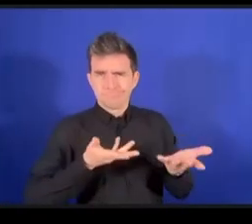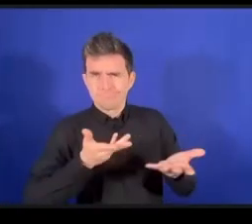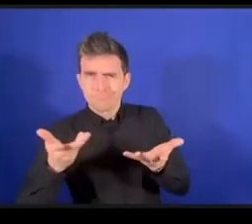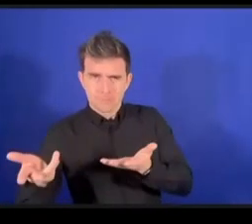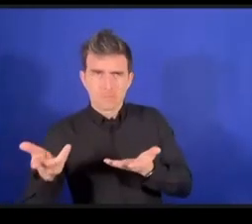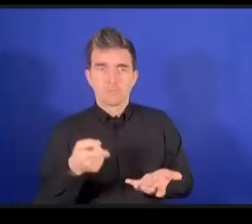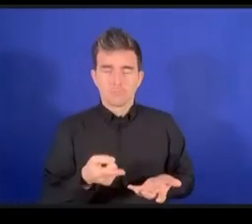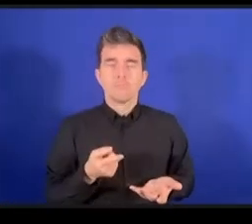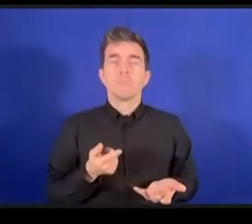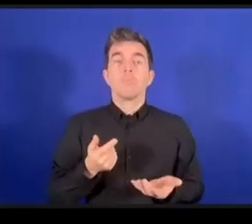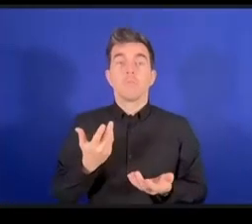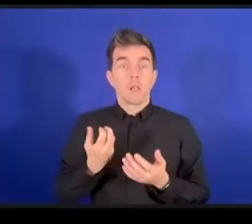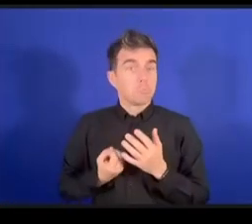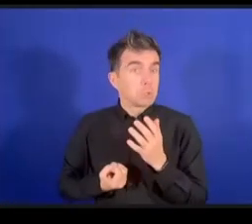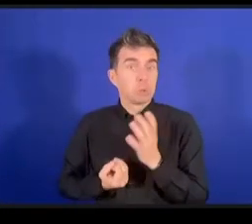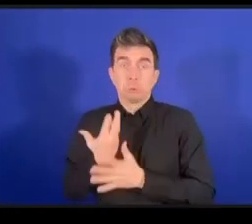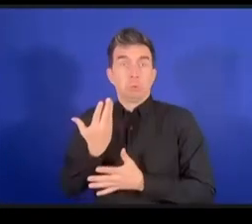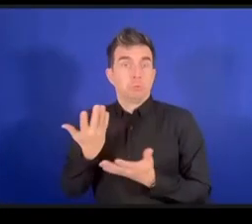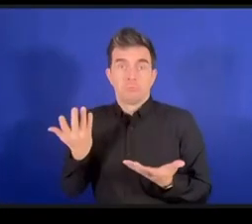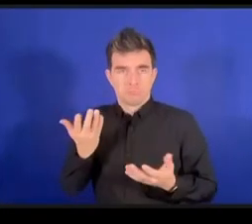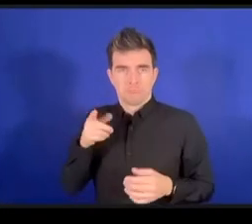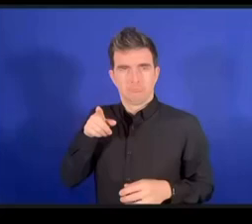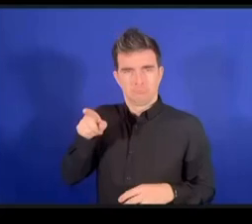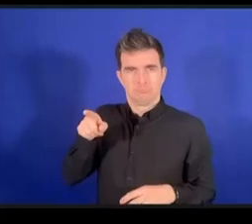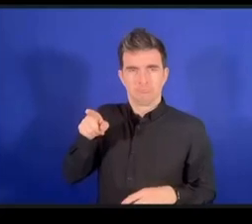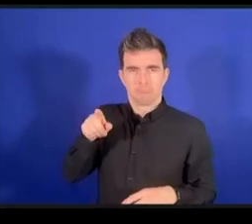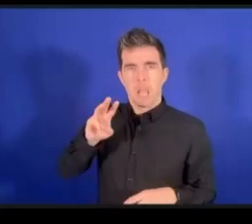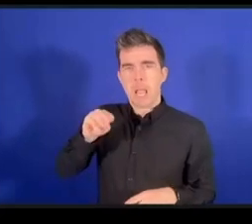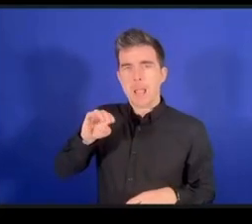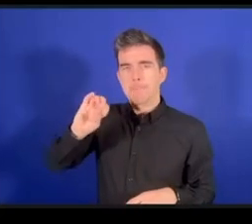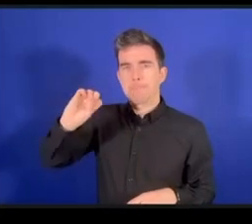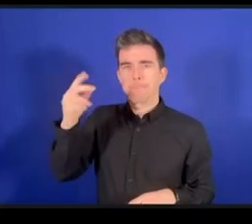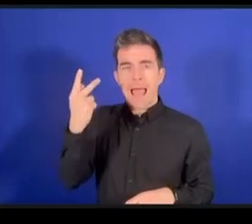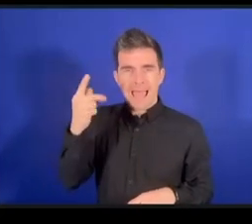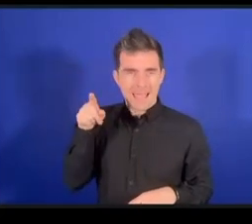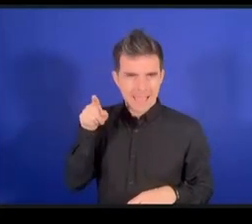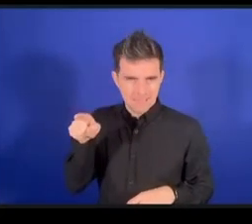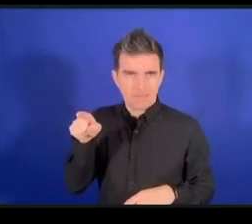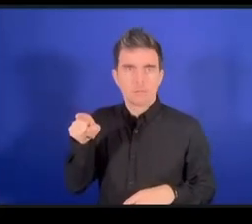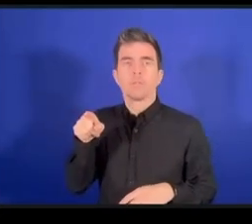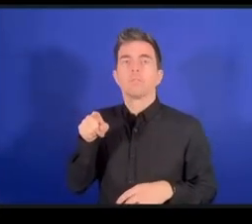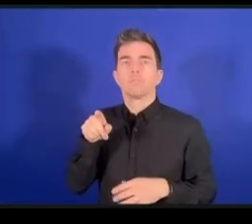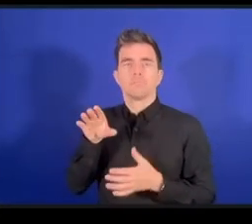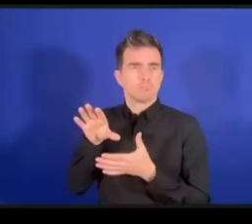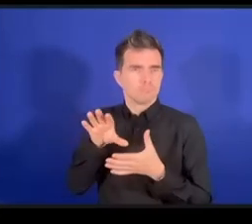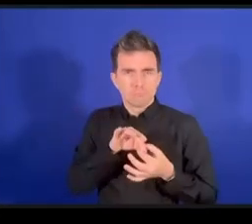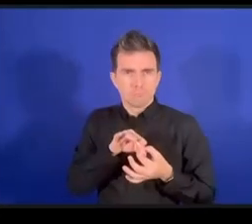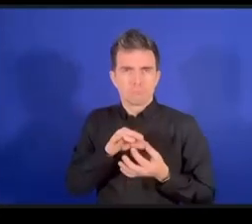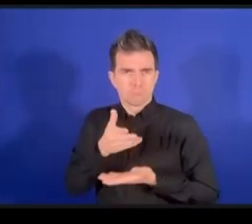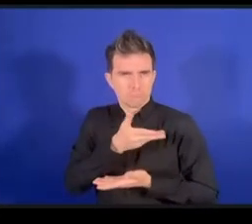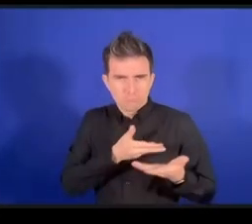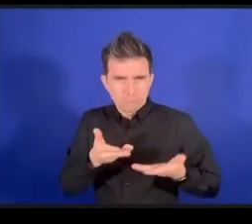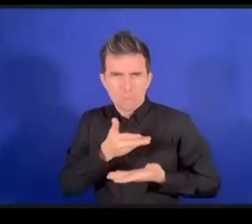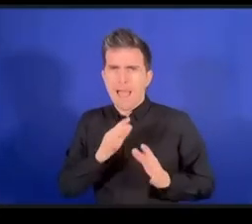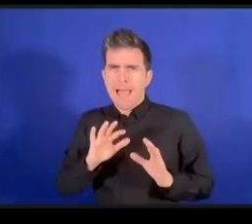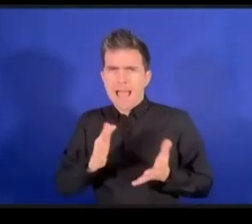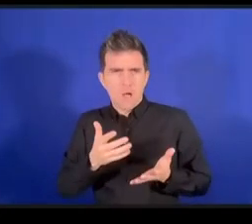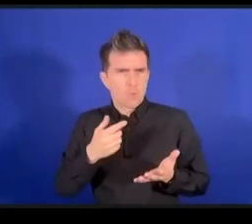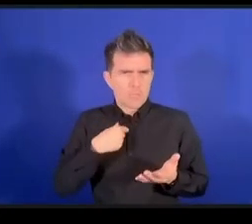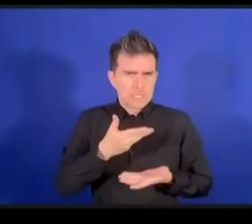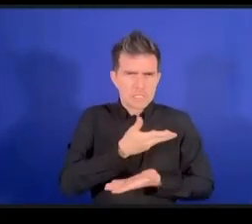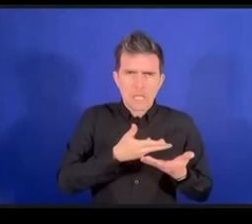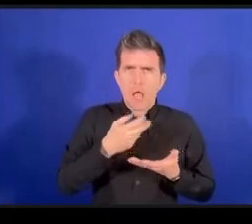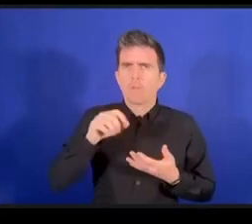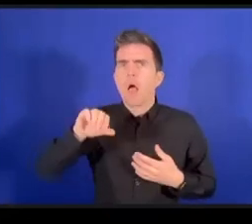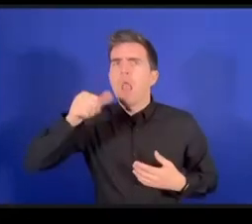go, further together, I think it would be really helpful to look at how the policies around the internet are